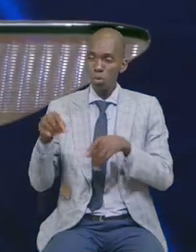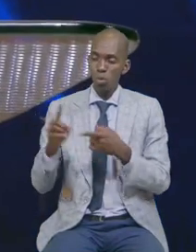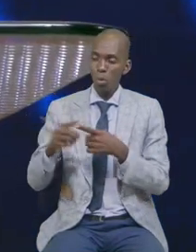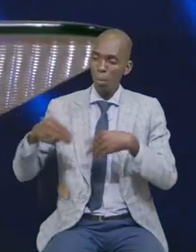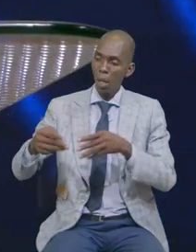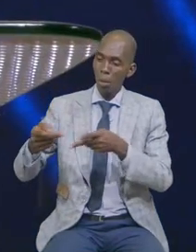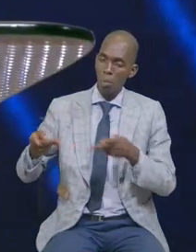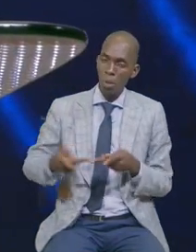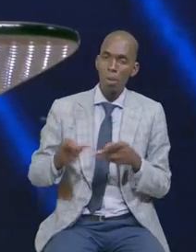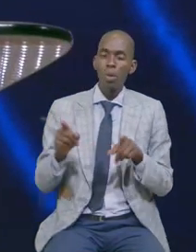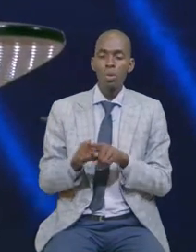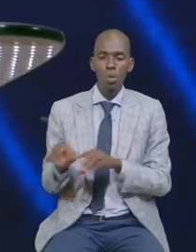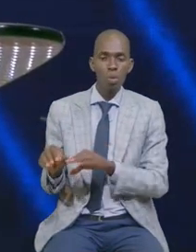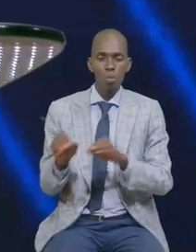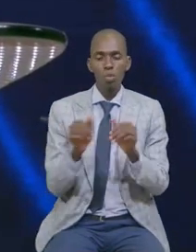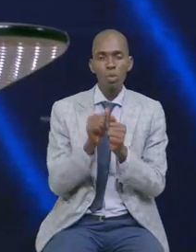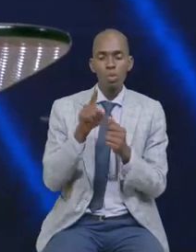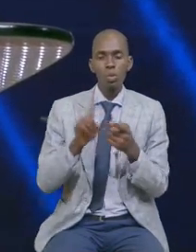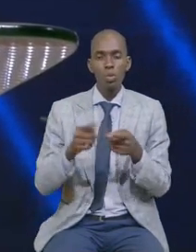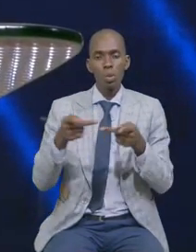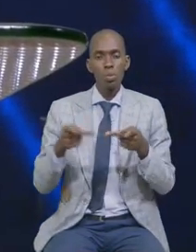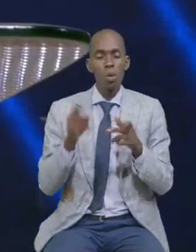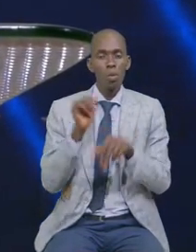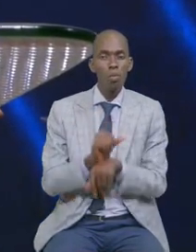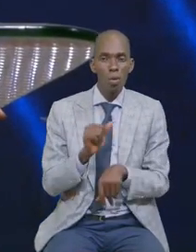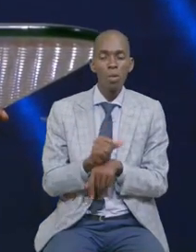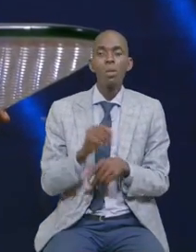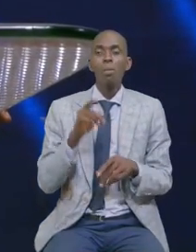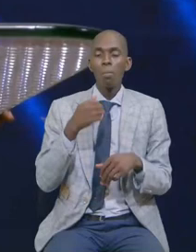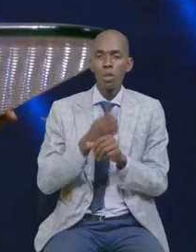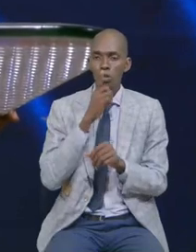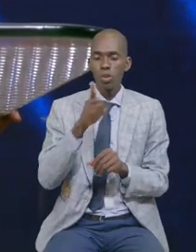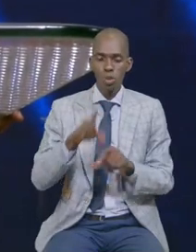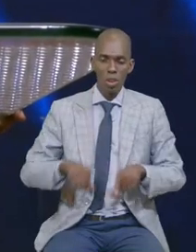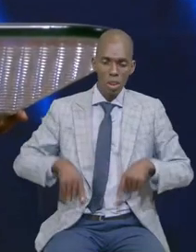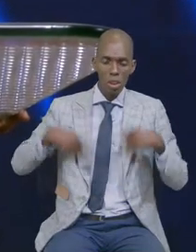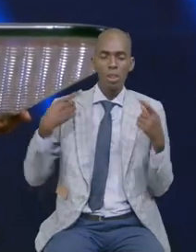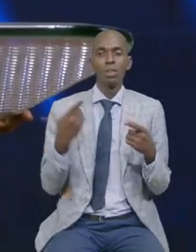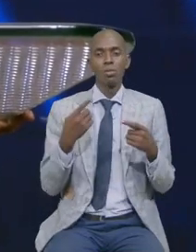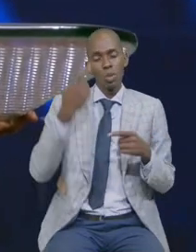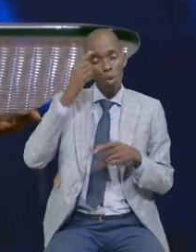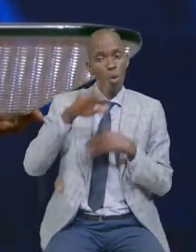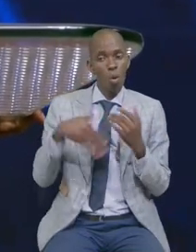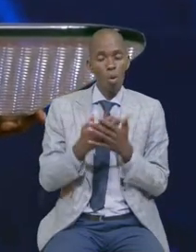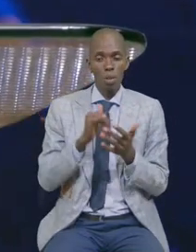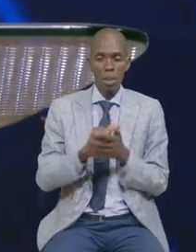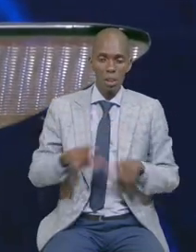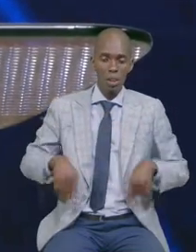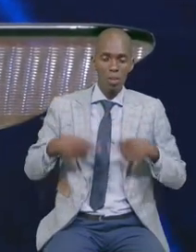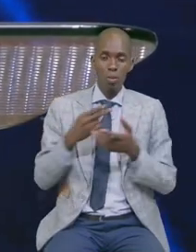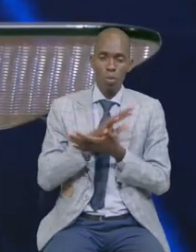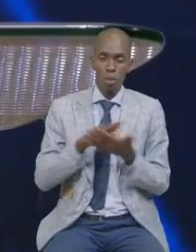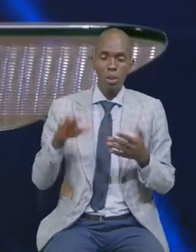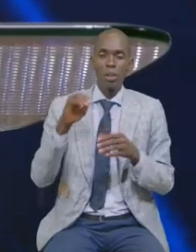get to the place of work. All that will live godly in Christ Jesus shall suffer